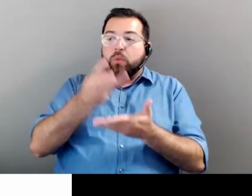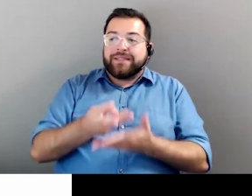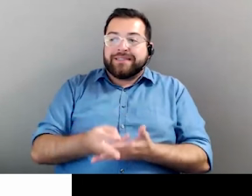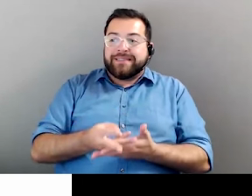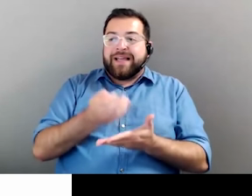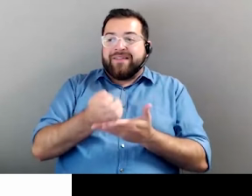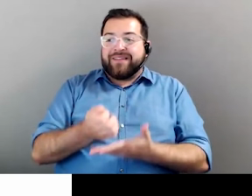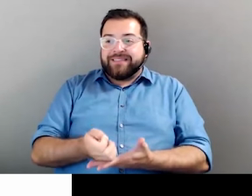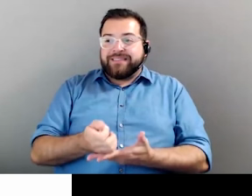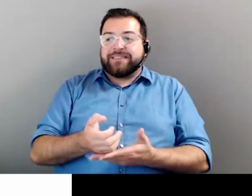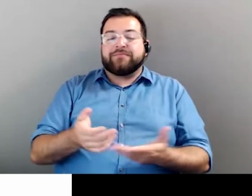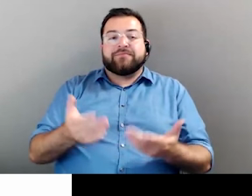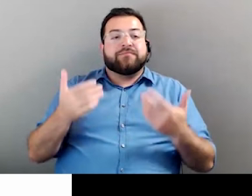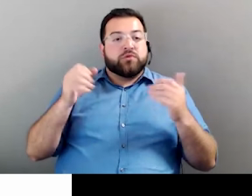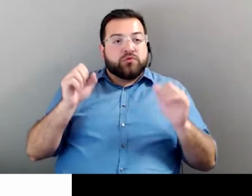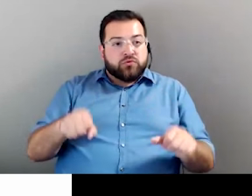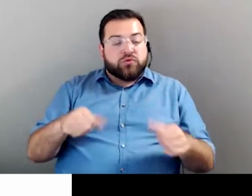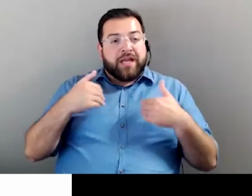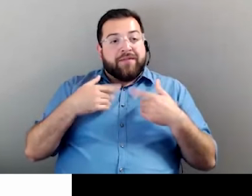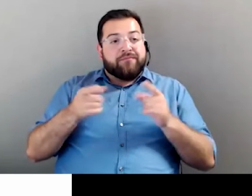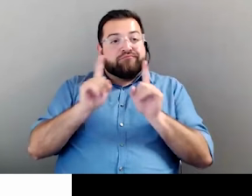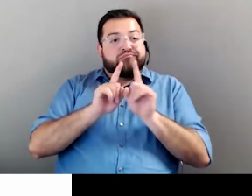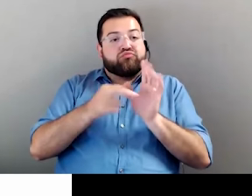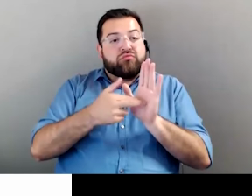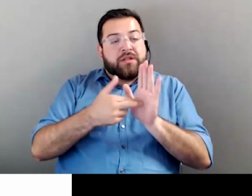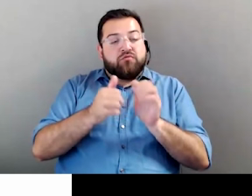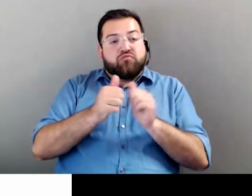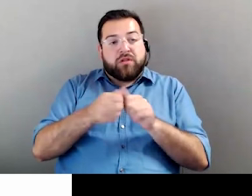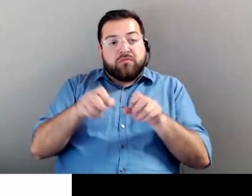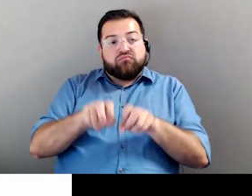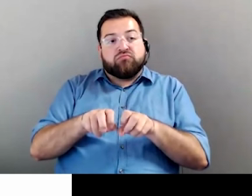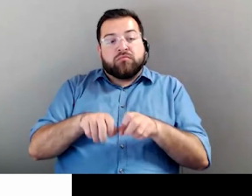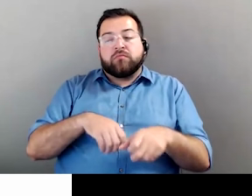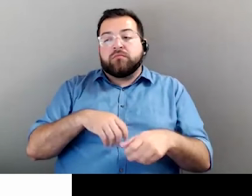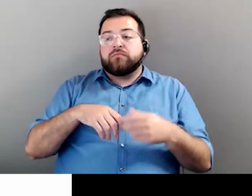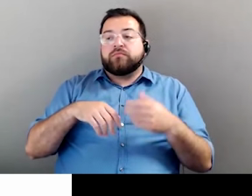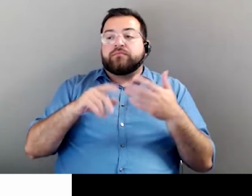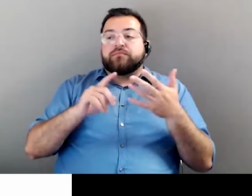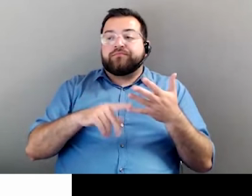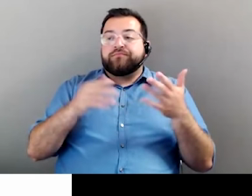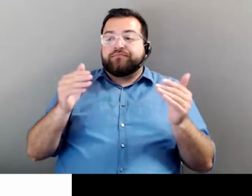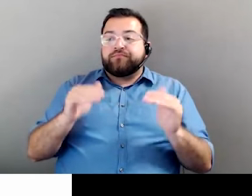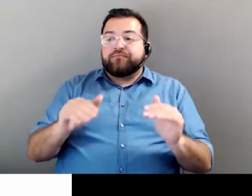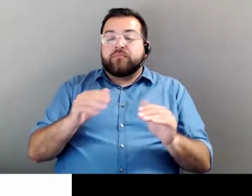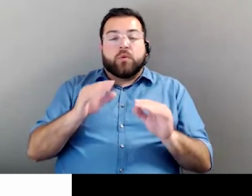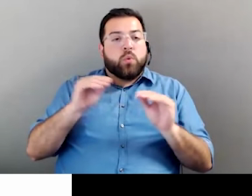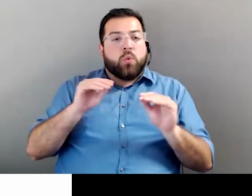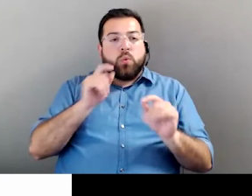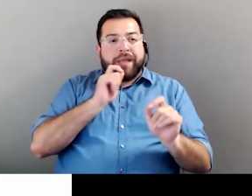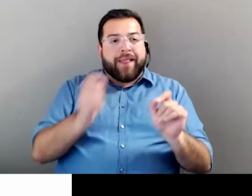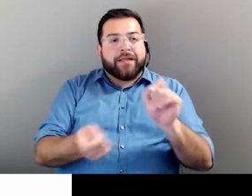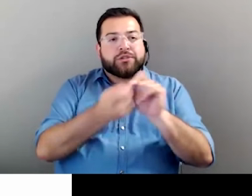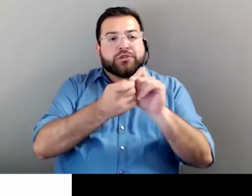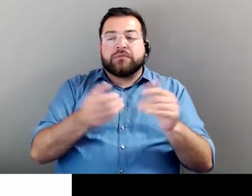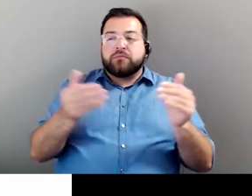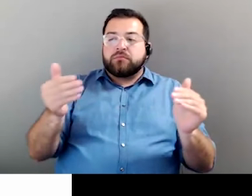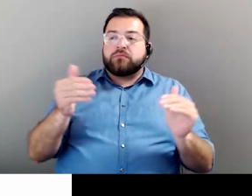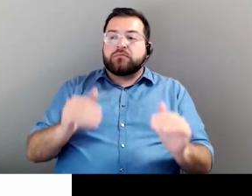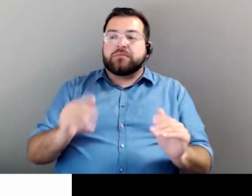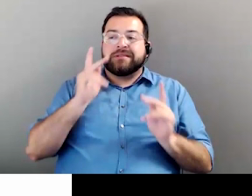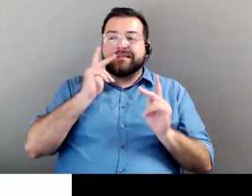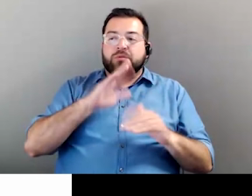a representative with you during all meetings or any meetings, to be free from retaliation, to review the evidence directly related to